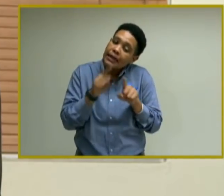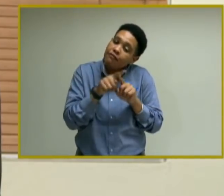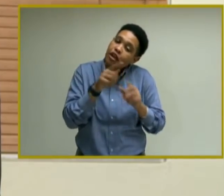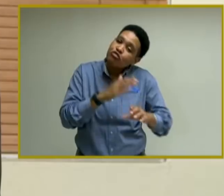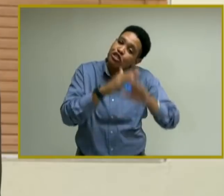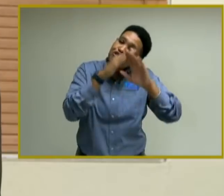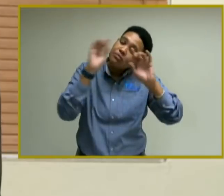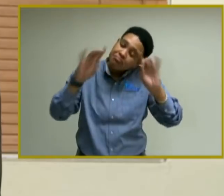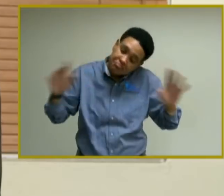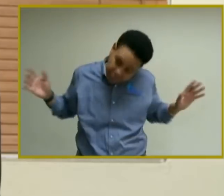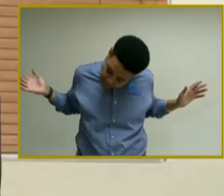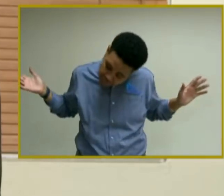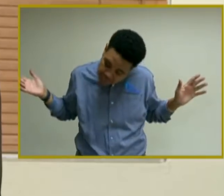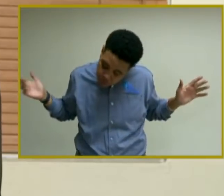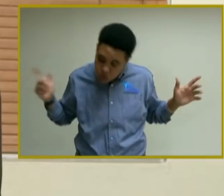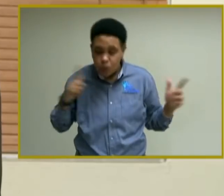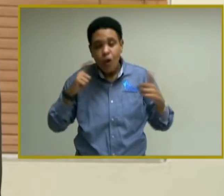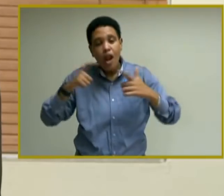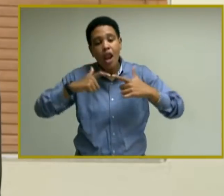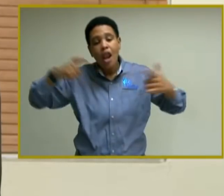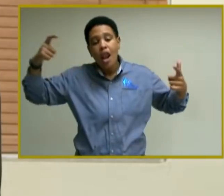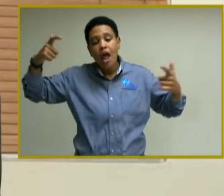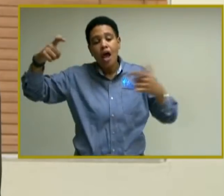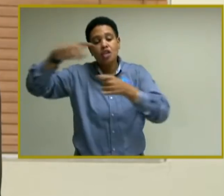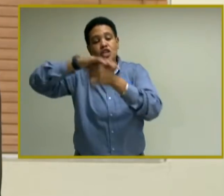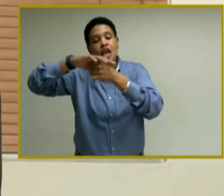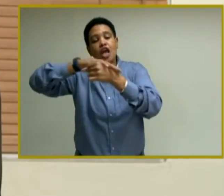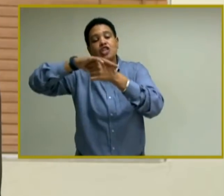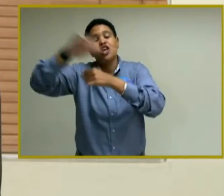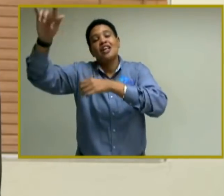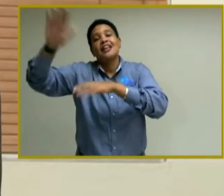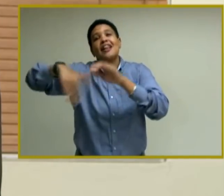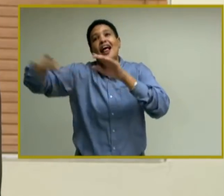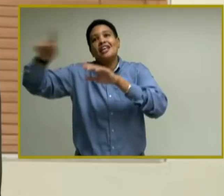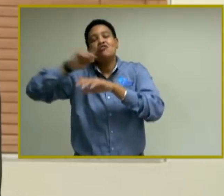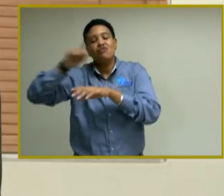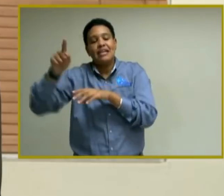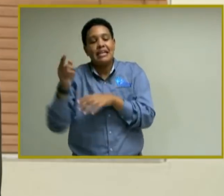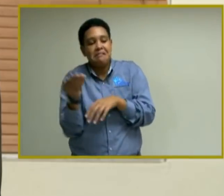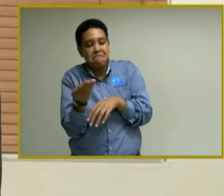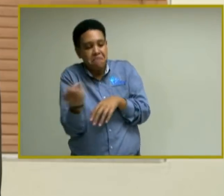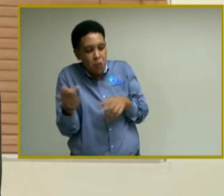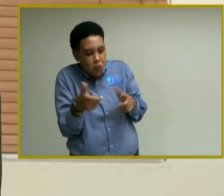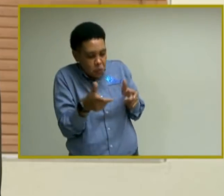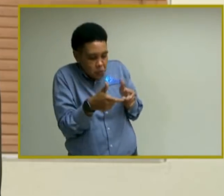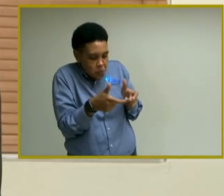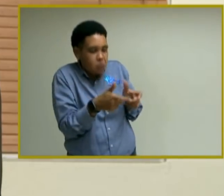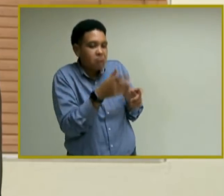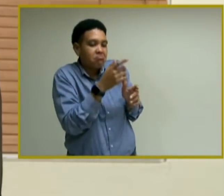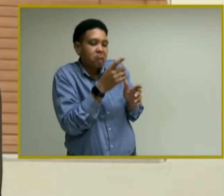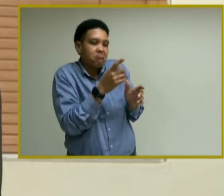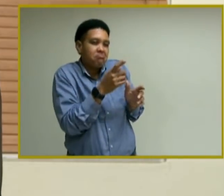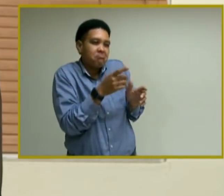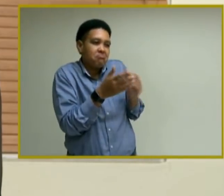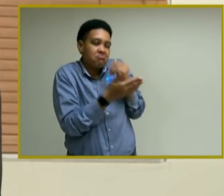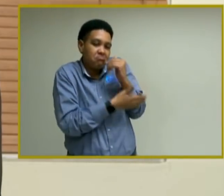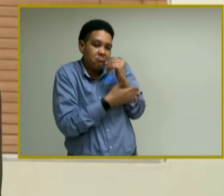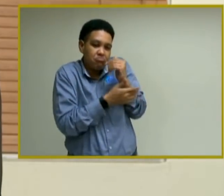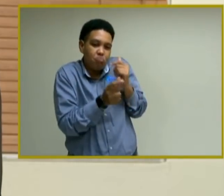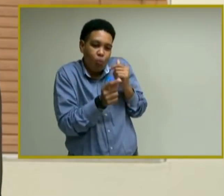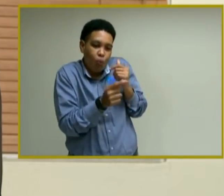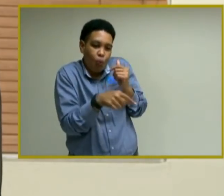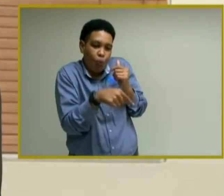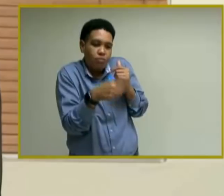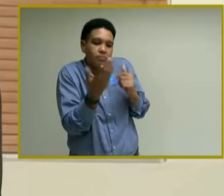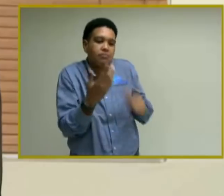restrictions to larger territories rather than to very minute and single territories. Thank